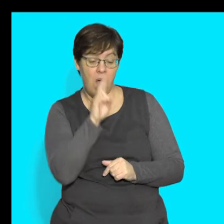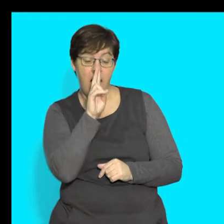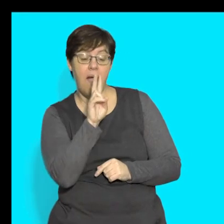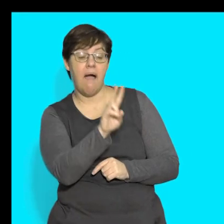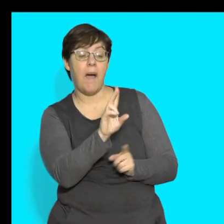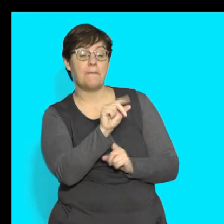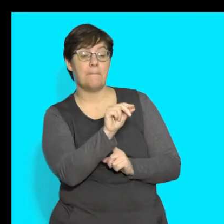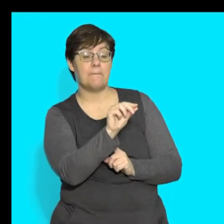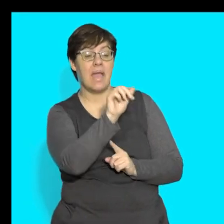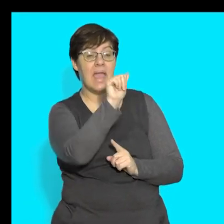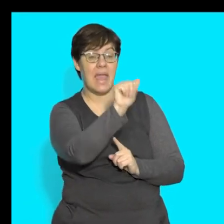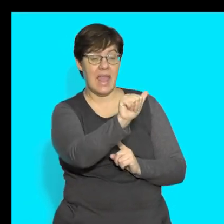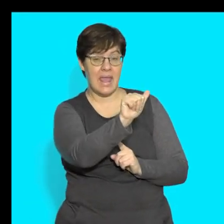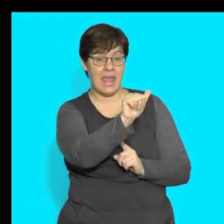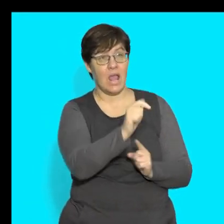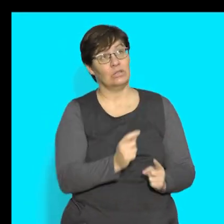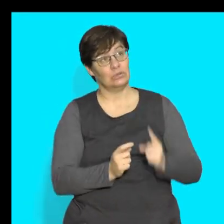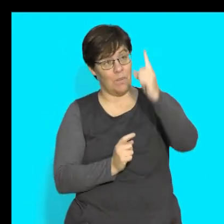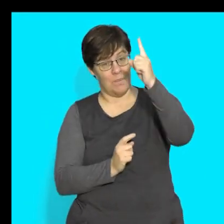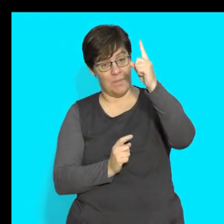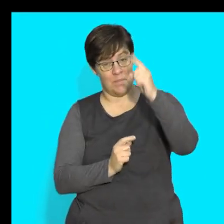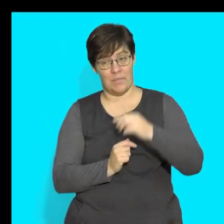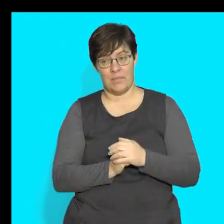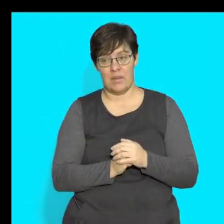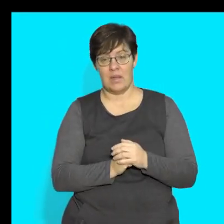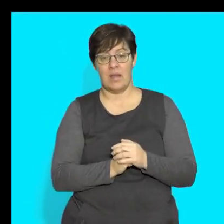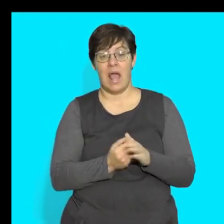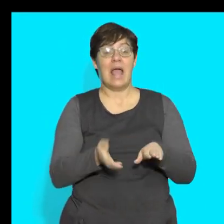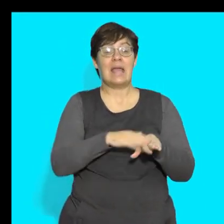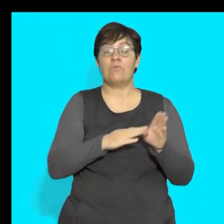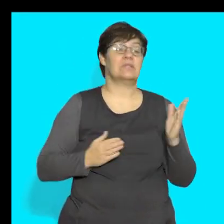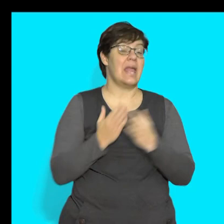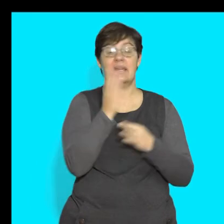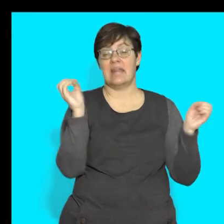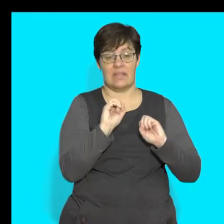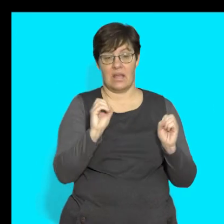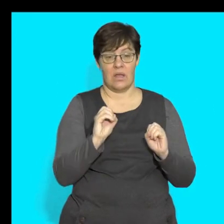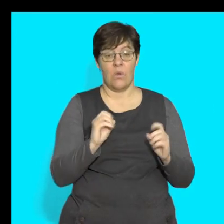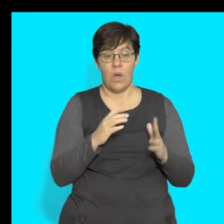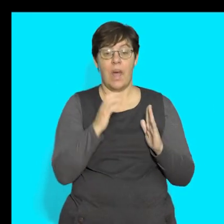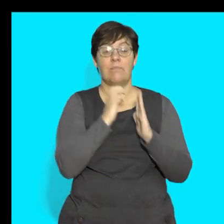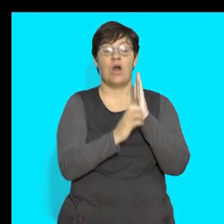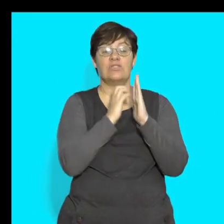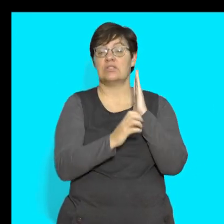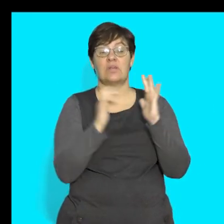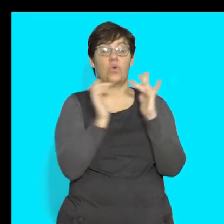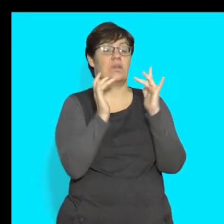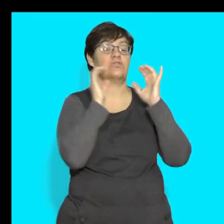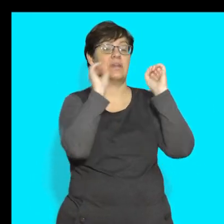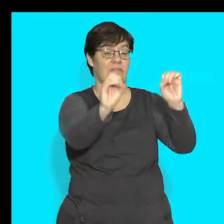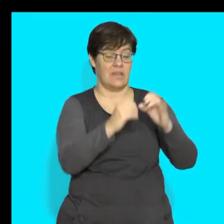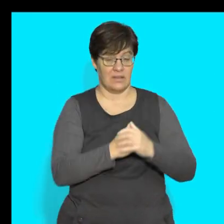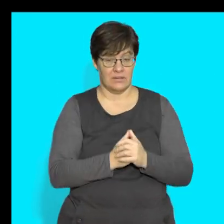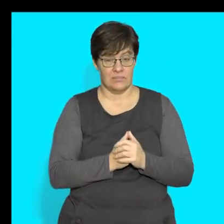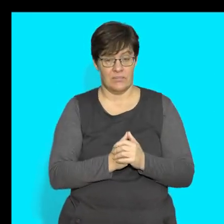through, and you'll see that A is now at the top. There is no current going in because the brushes aren't making